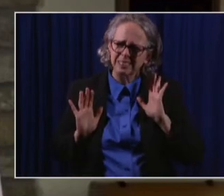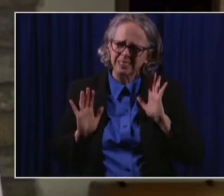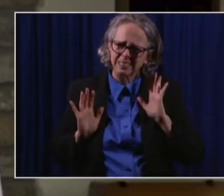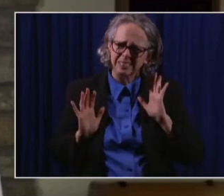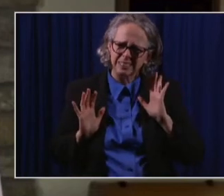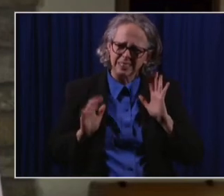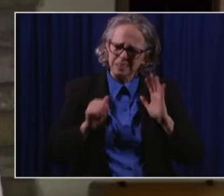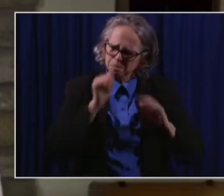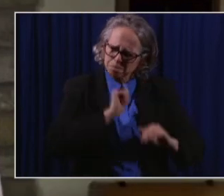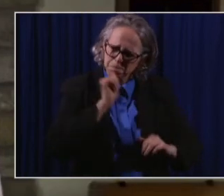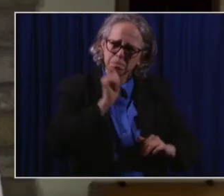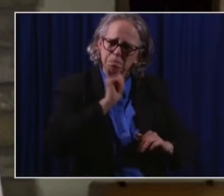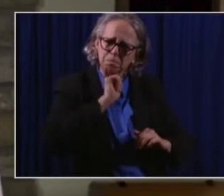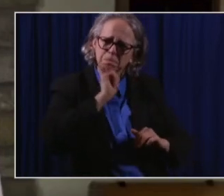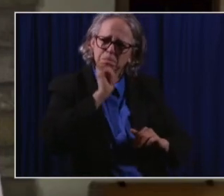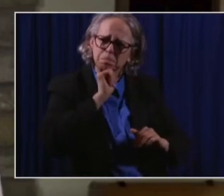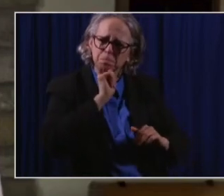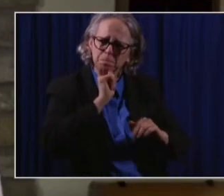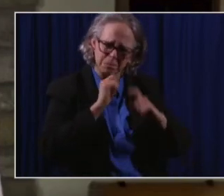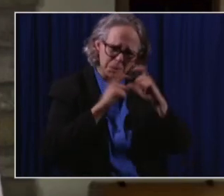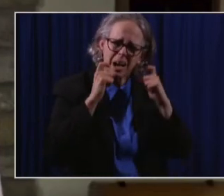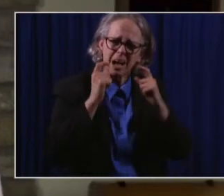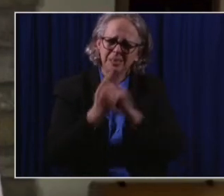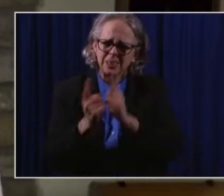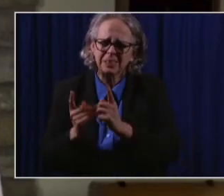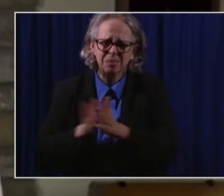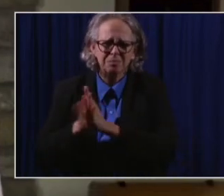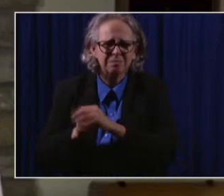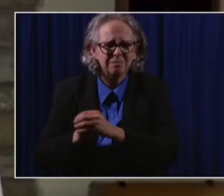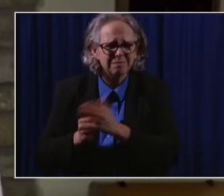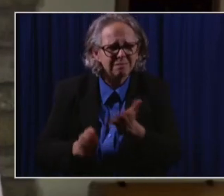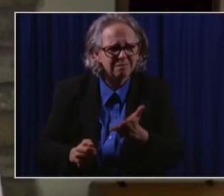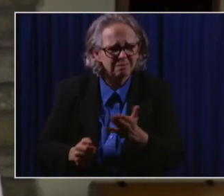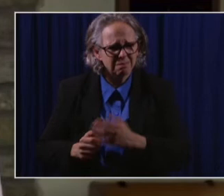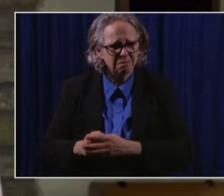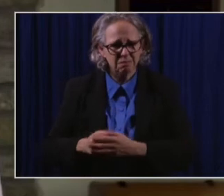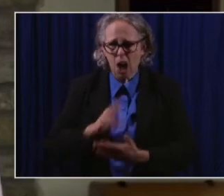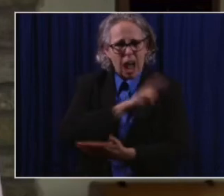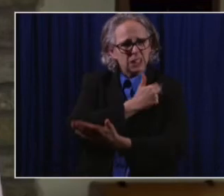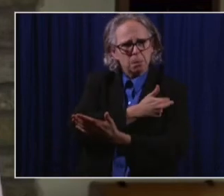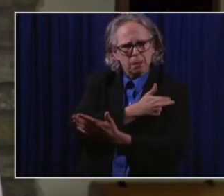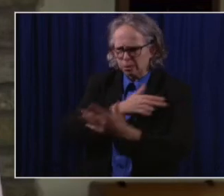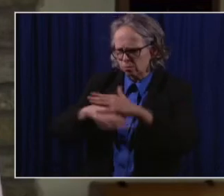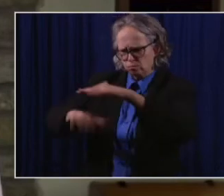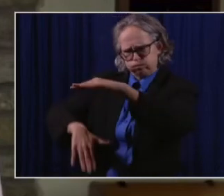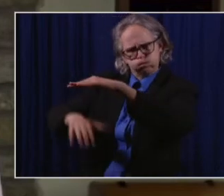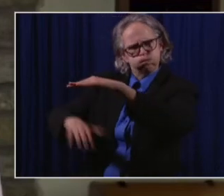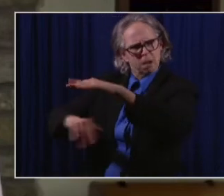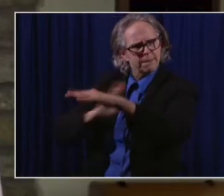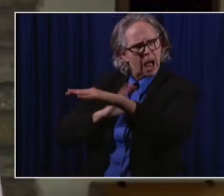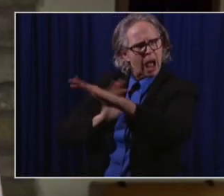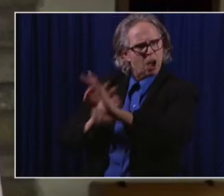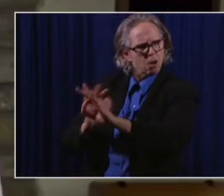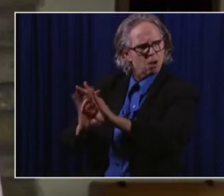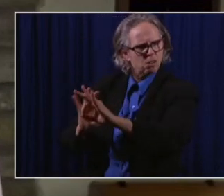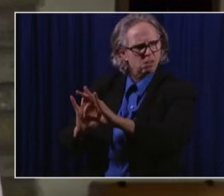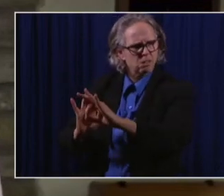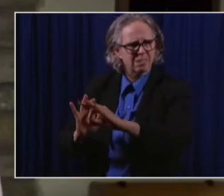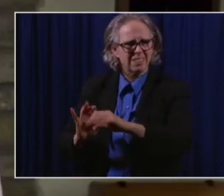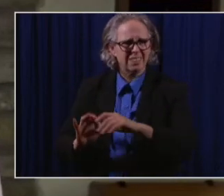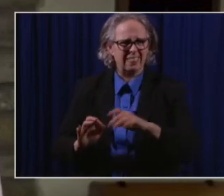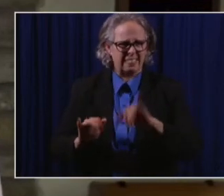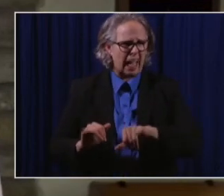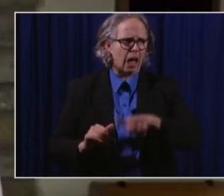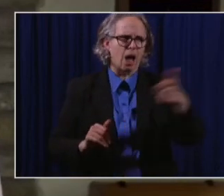hospitals are overflowing or not. That's important. But there's other things to worry about as well. So let